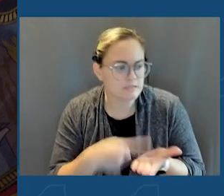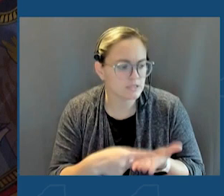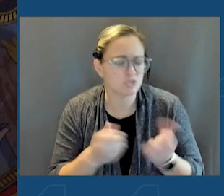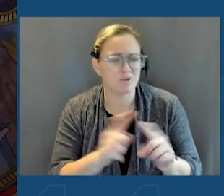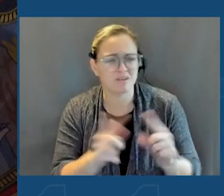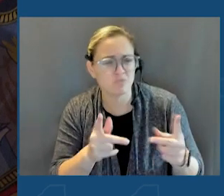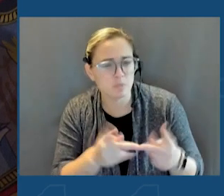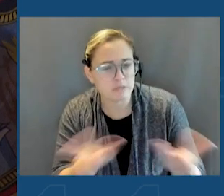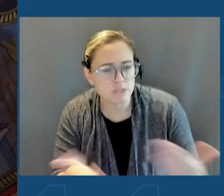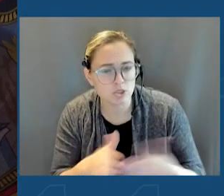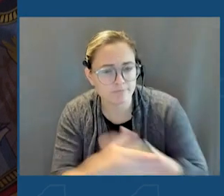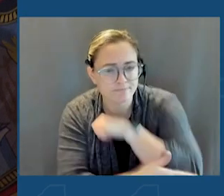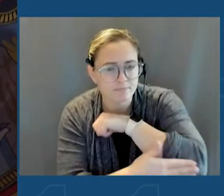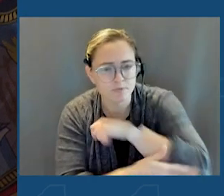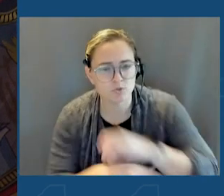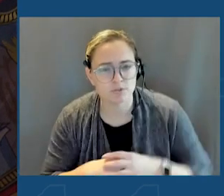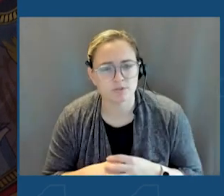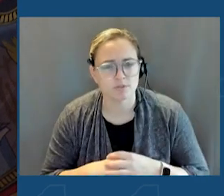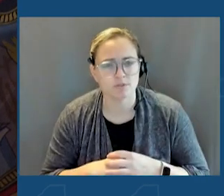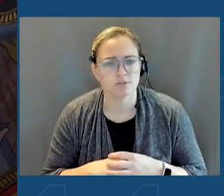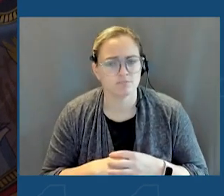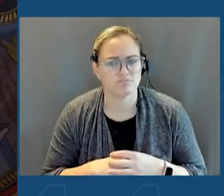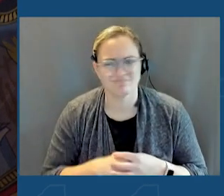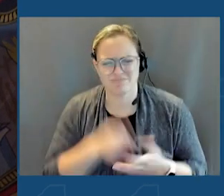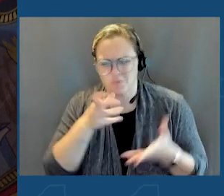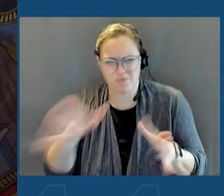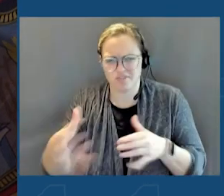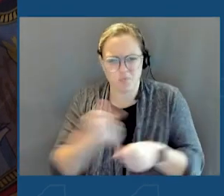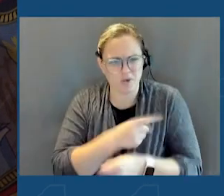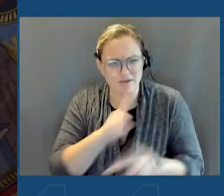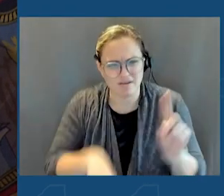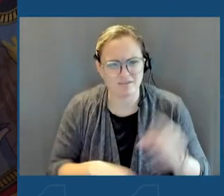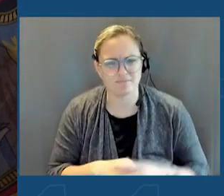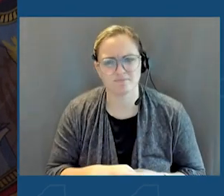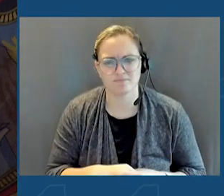country. We're not letting them win.